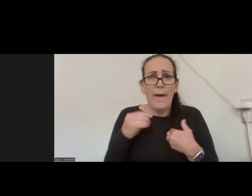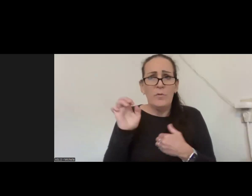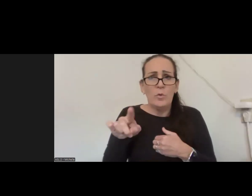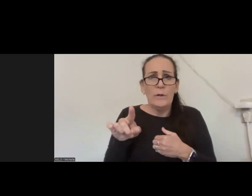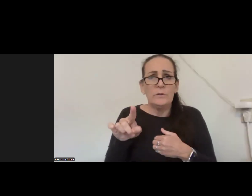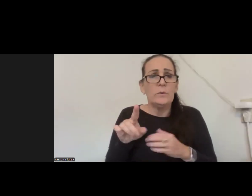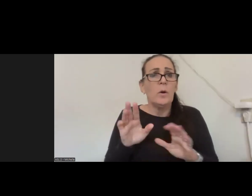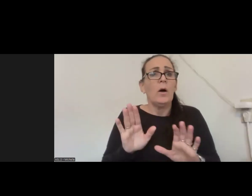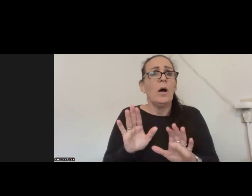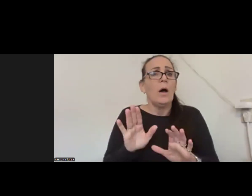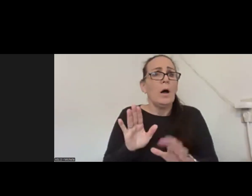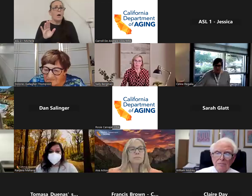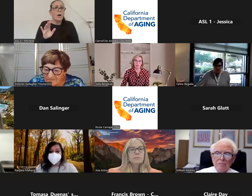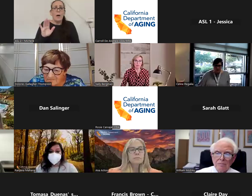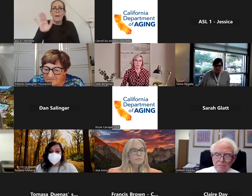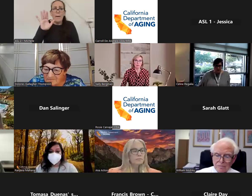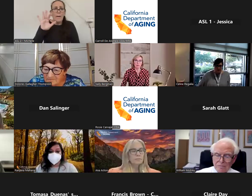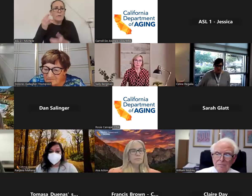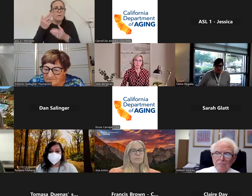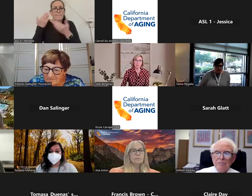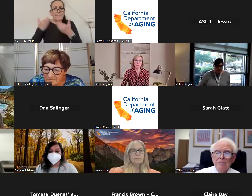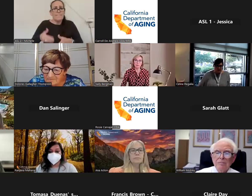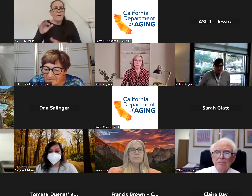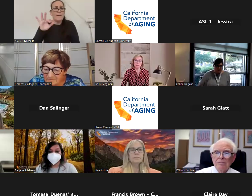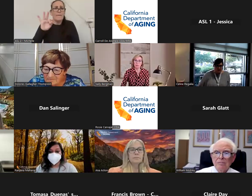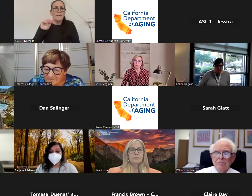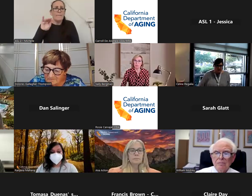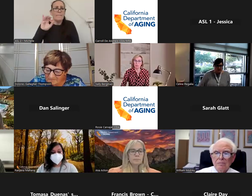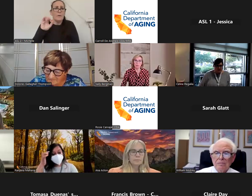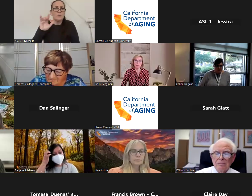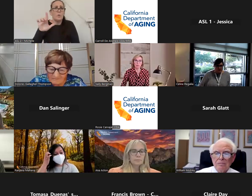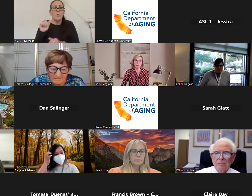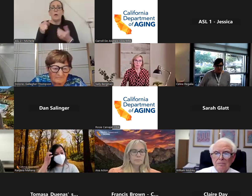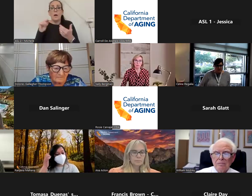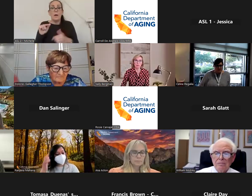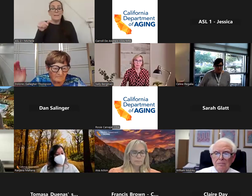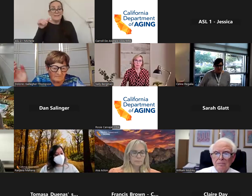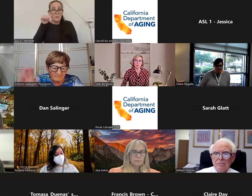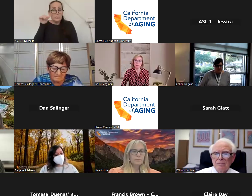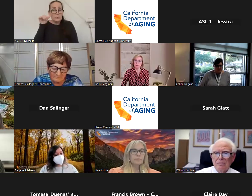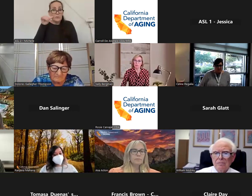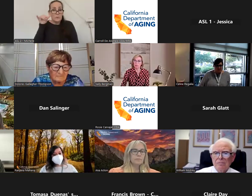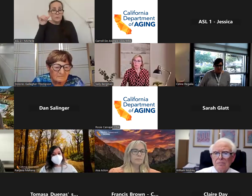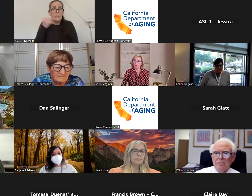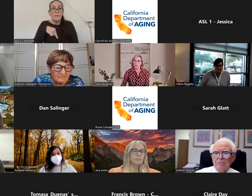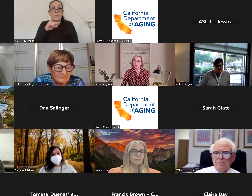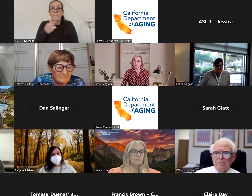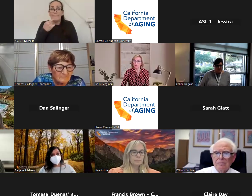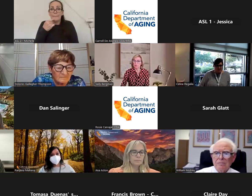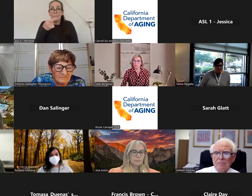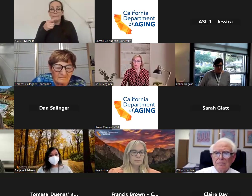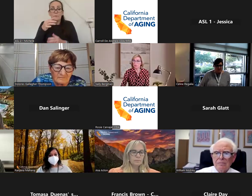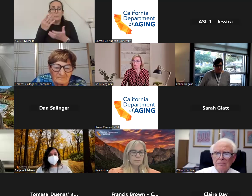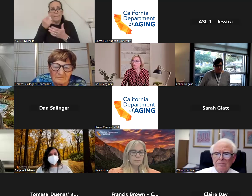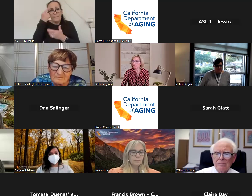If I may, Susan Faisal here. Our Commission of Aging met yesterday at the conference, so we miss you. I think some folks might still be